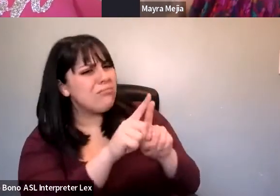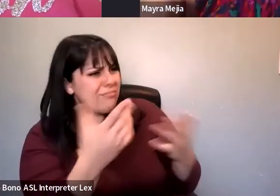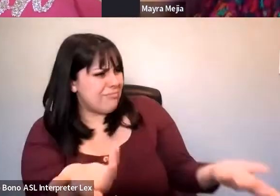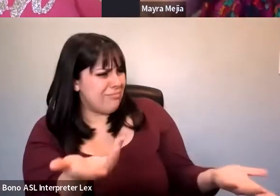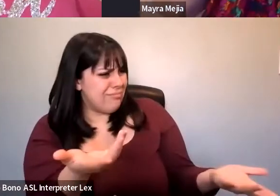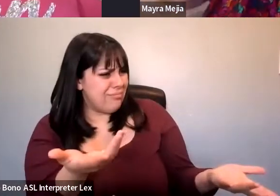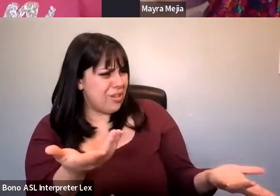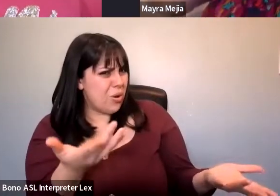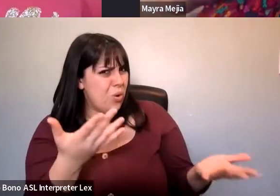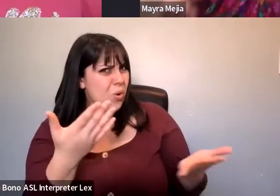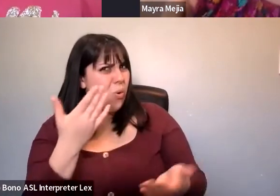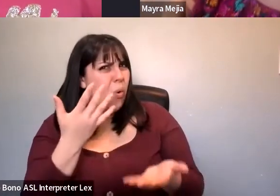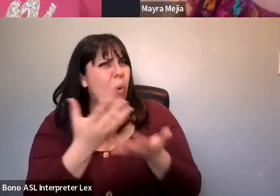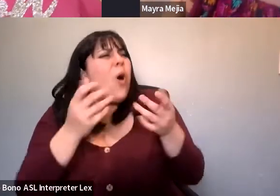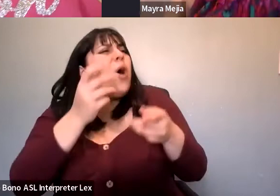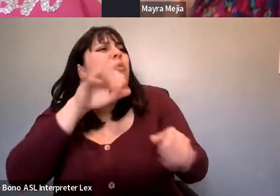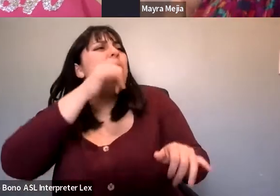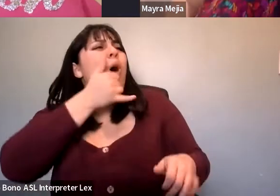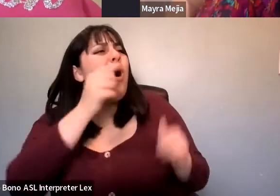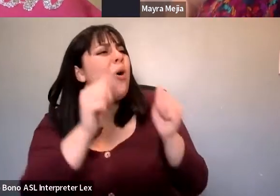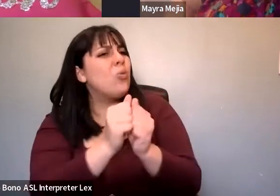fabulous? But